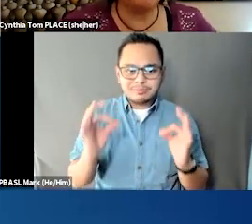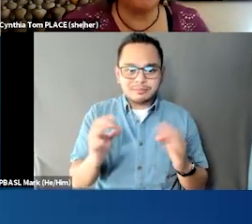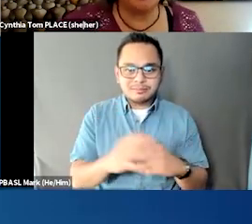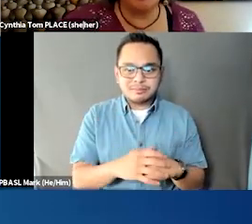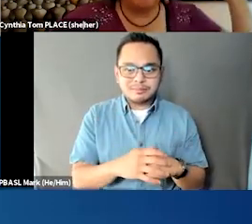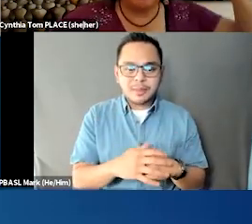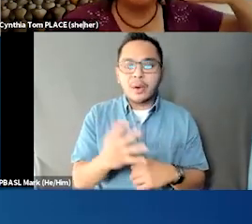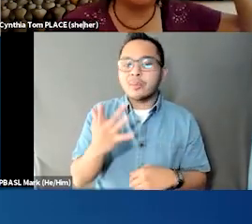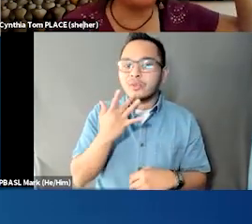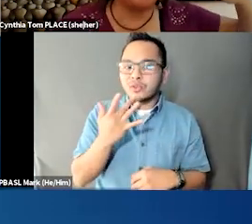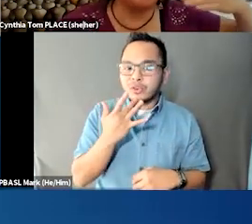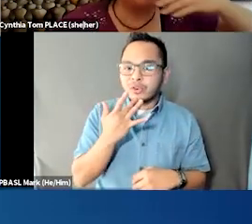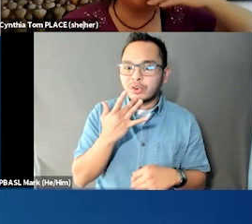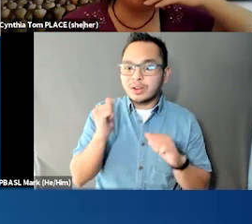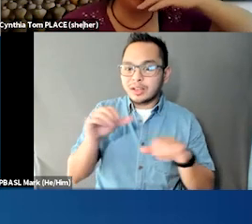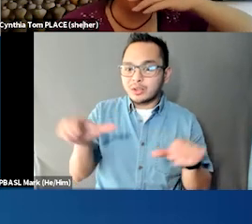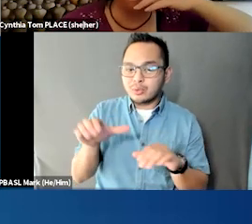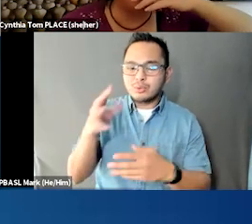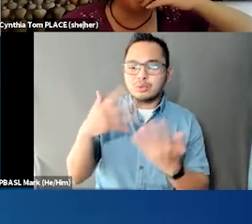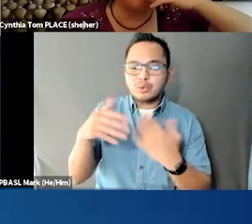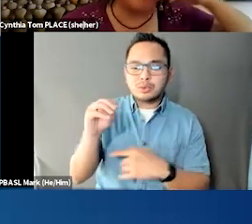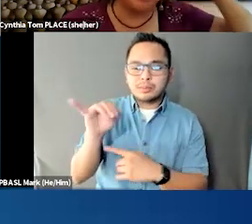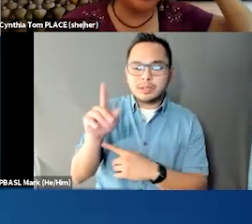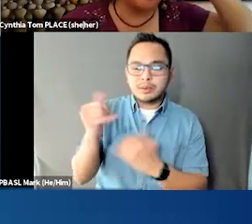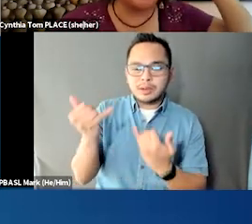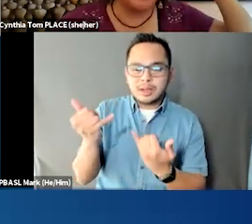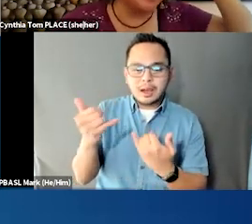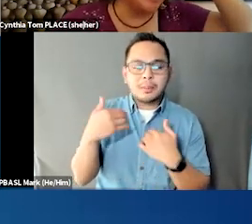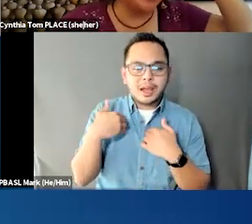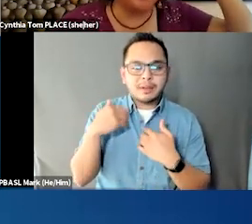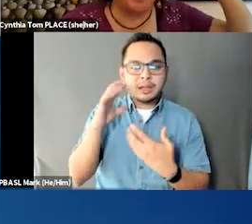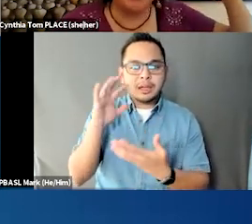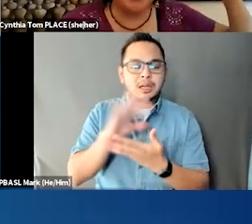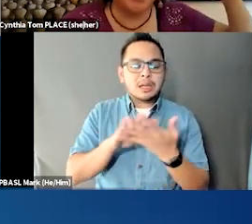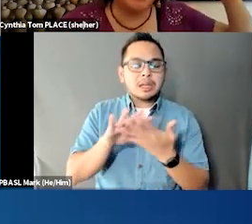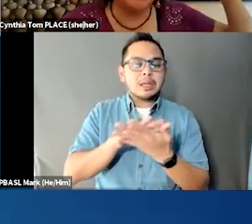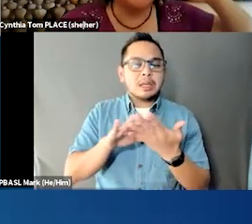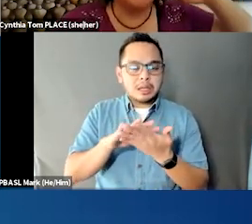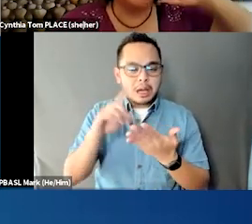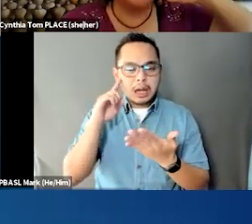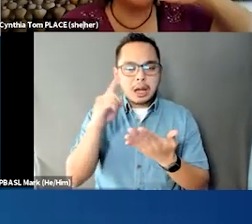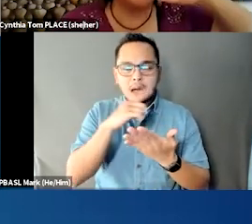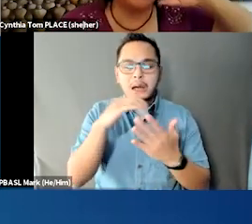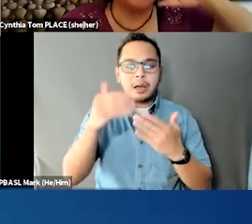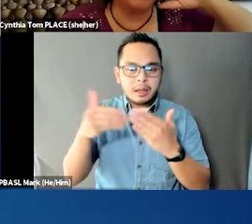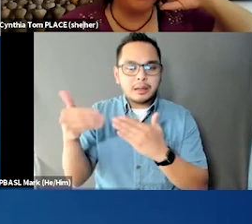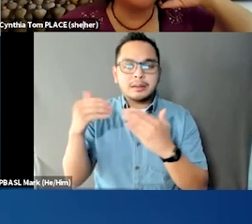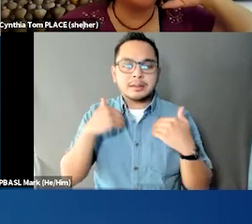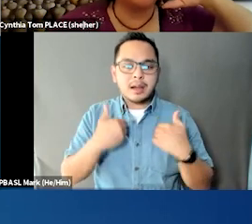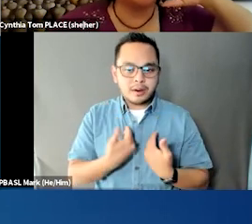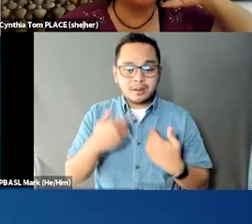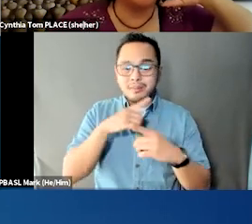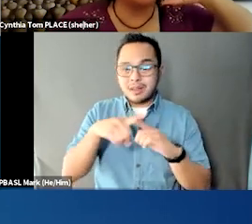would prefer if we can do stuff on social media right now, because I am having this dizziness issue, eye strain, and checking